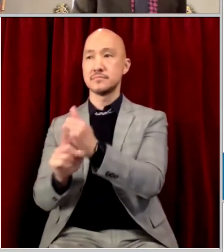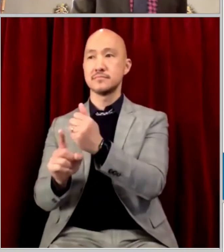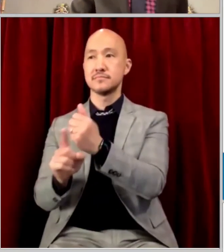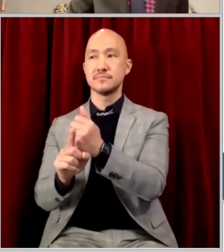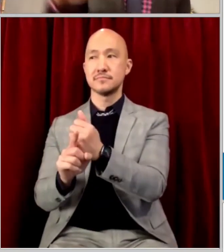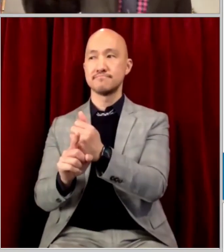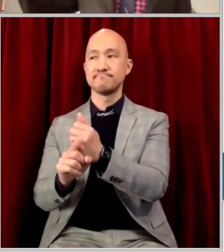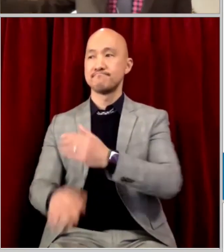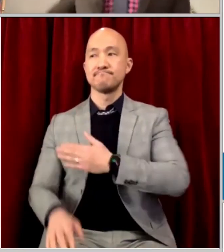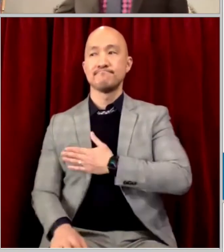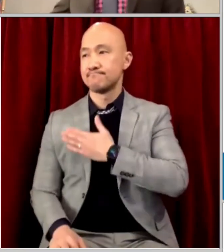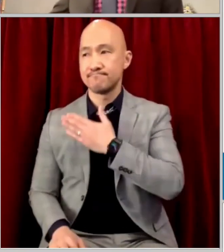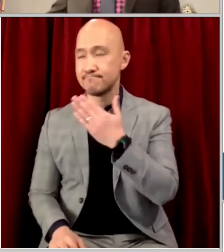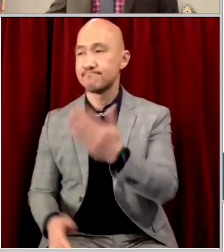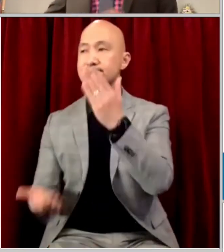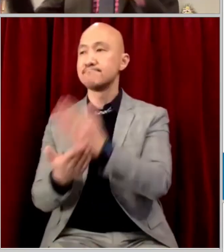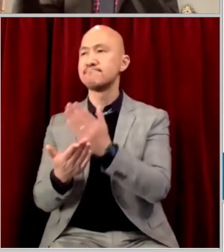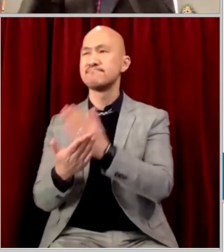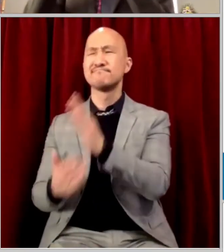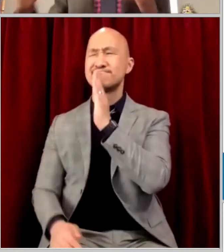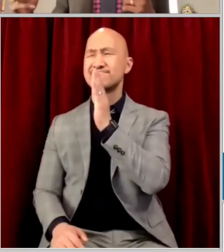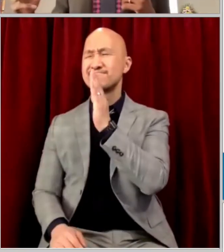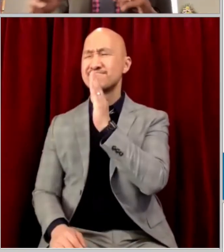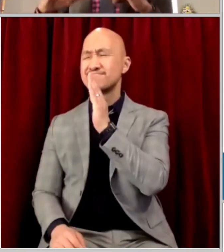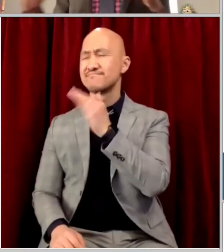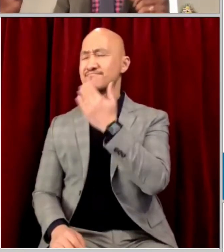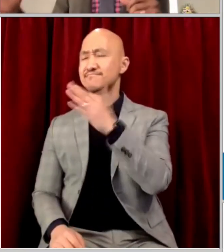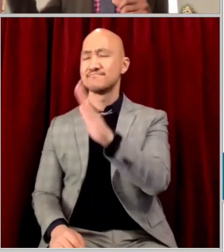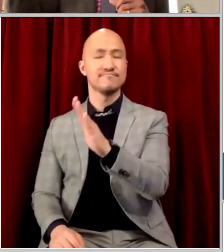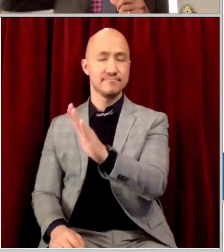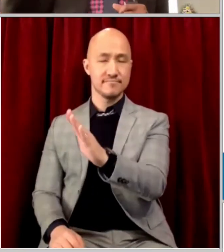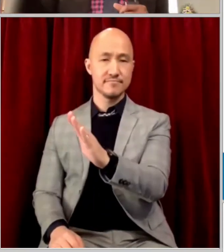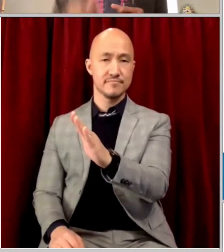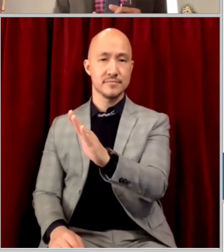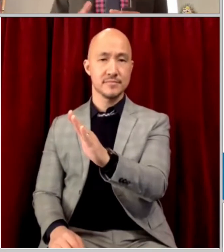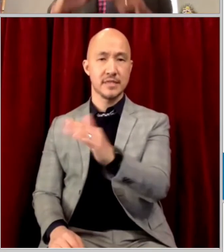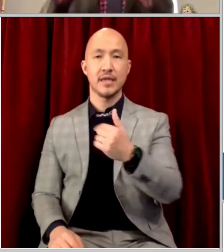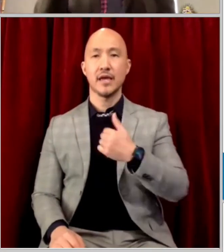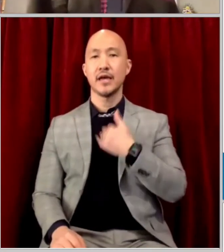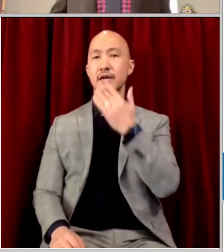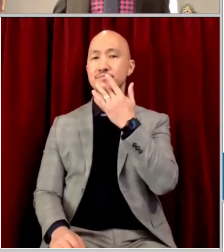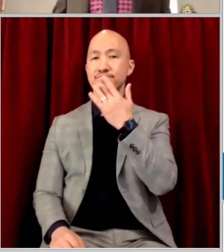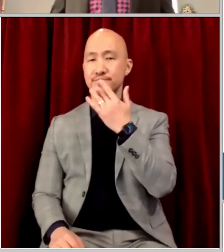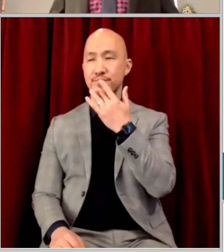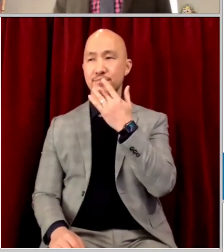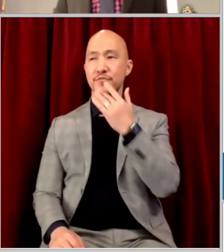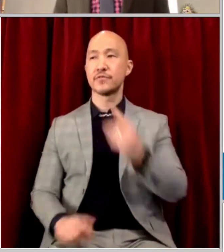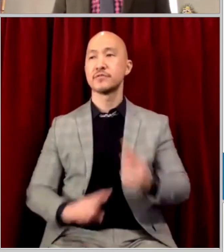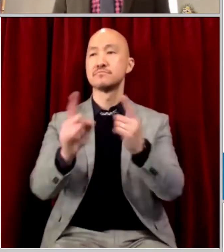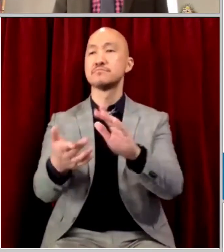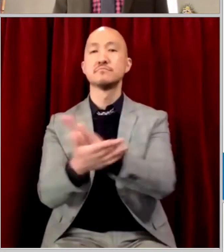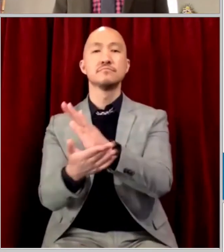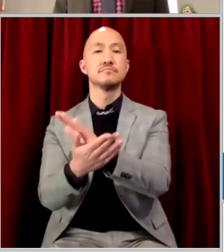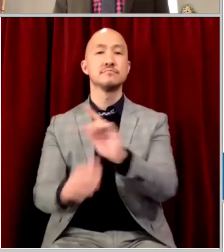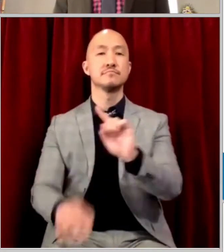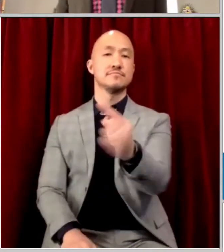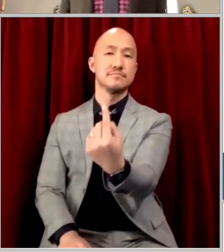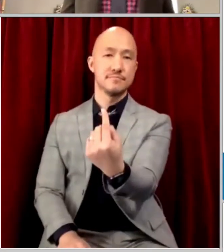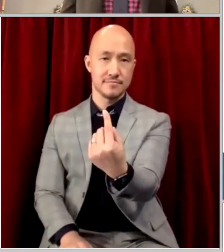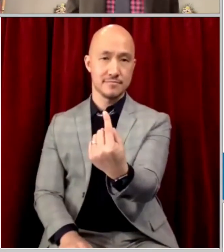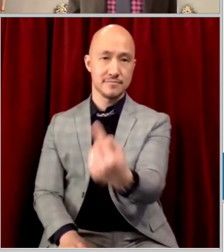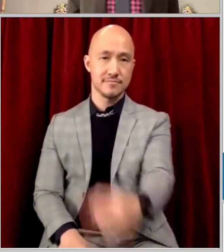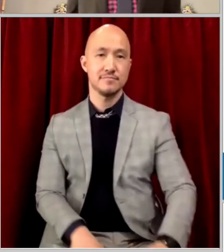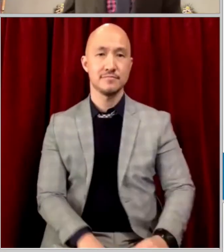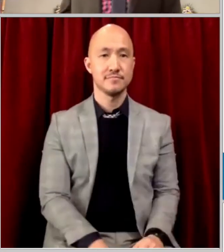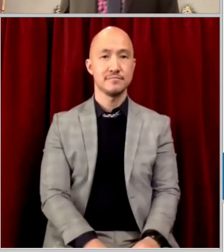on my side. So I can't come on your side. So you know what? From now on, I'll find my own way to school. I'm good. Right? Now,